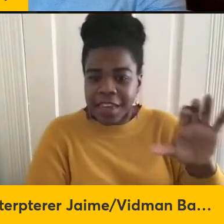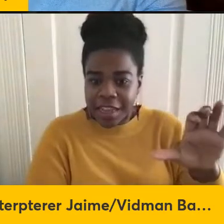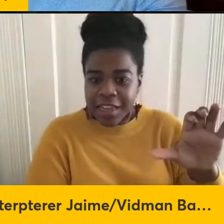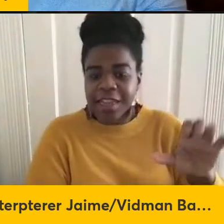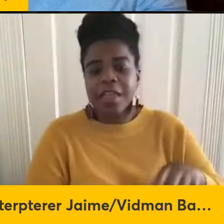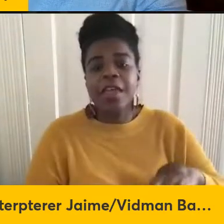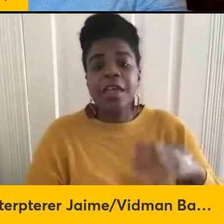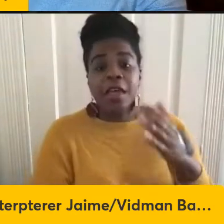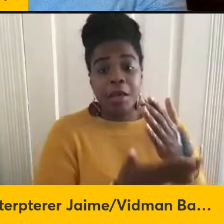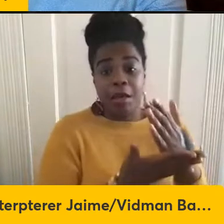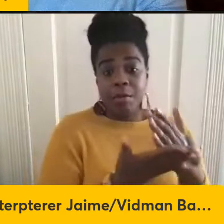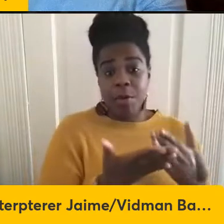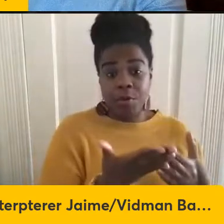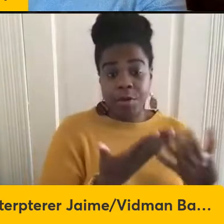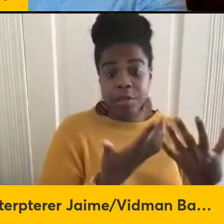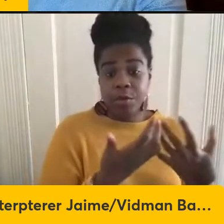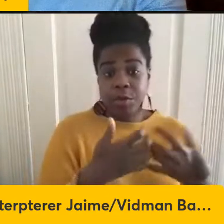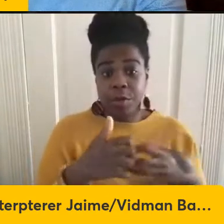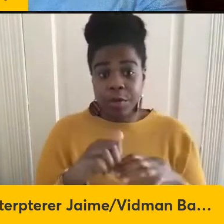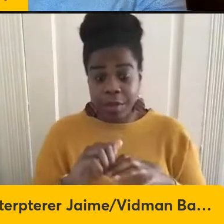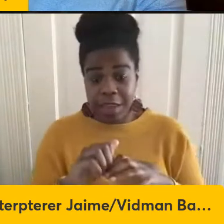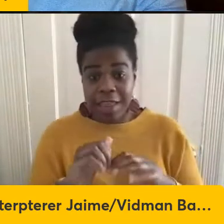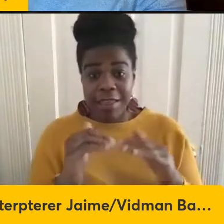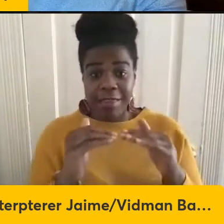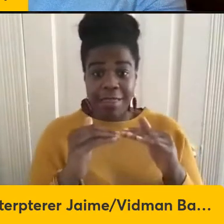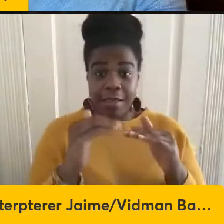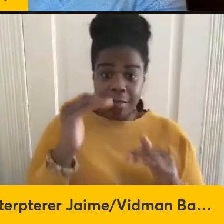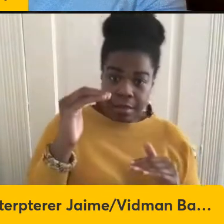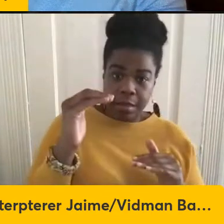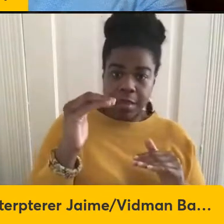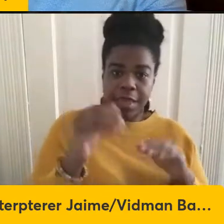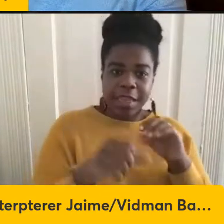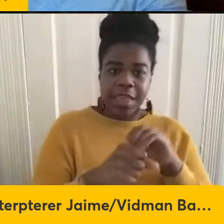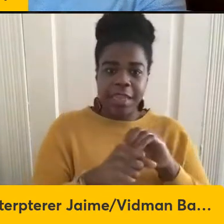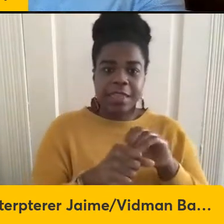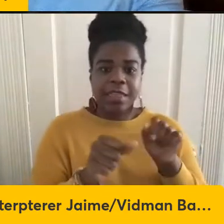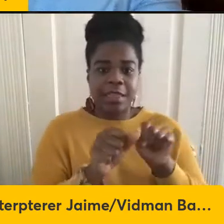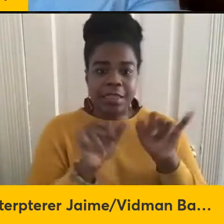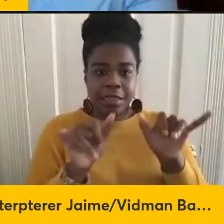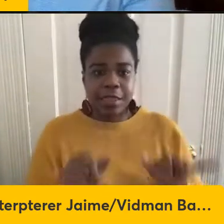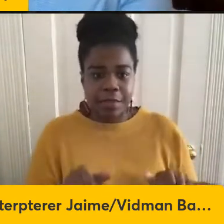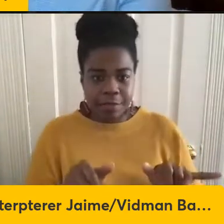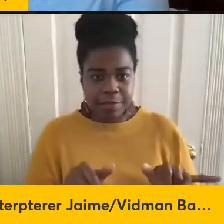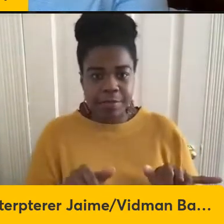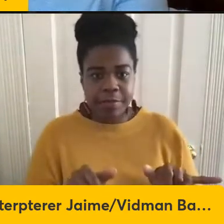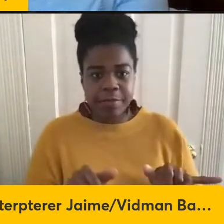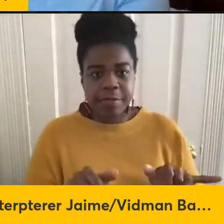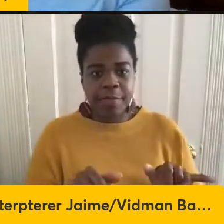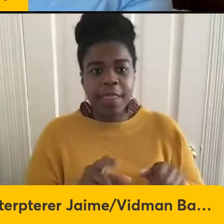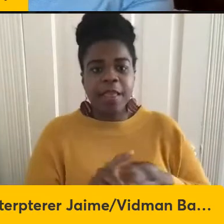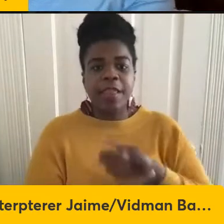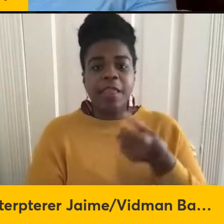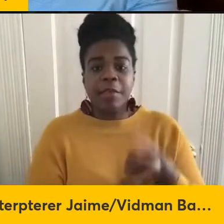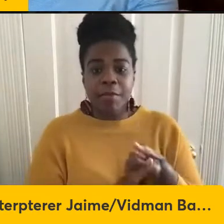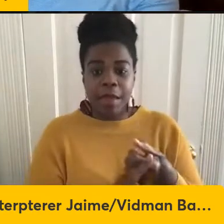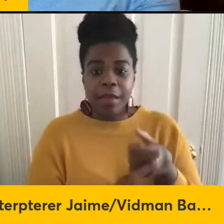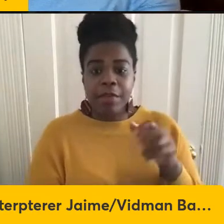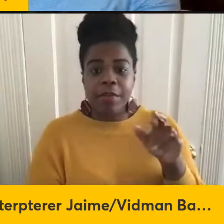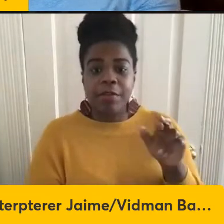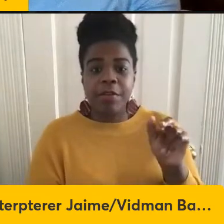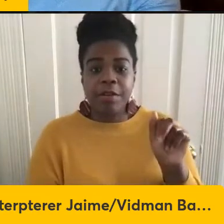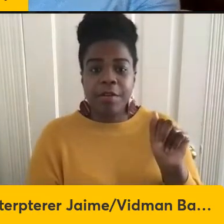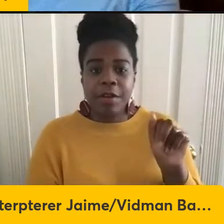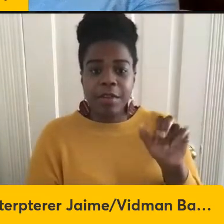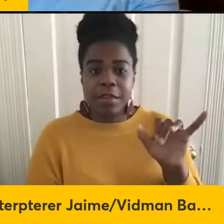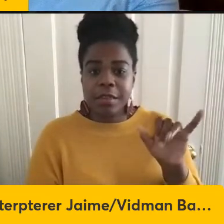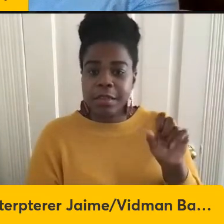integrate the inequities in the system, when you integrate the impact of racism and